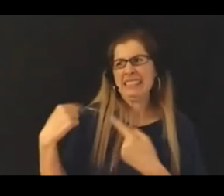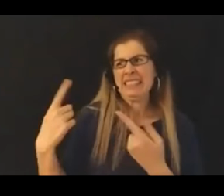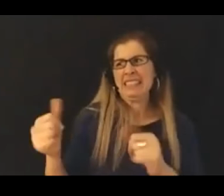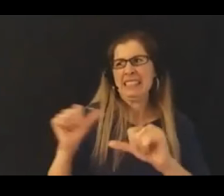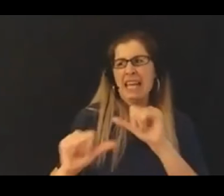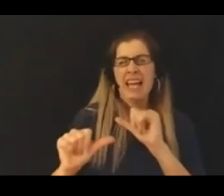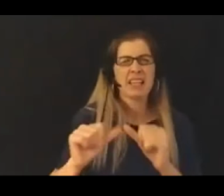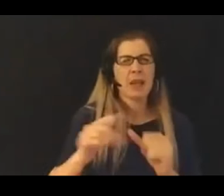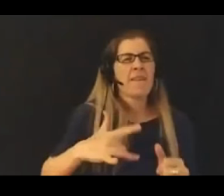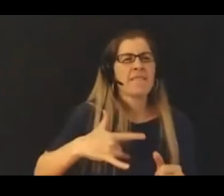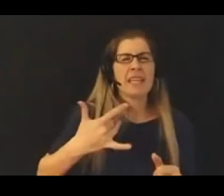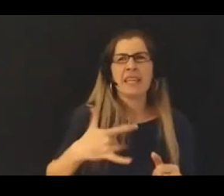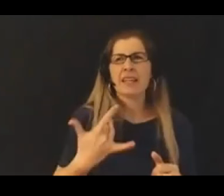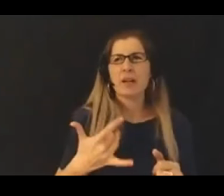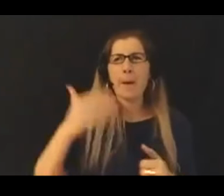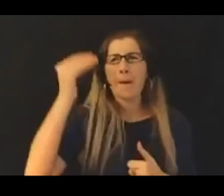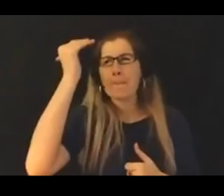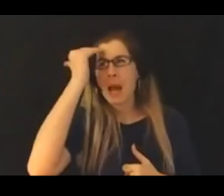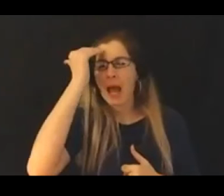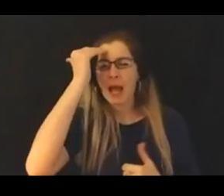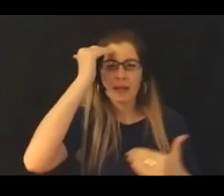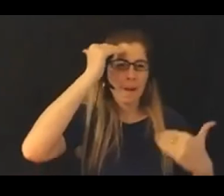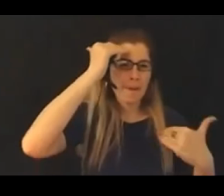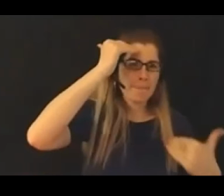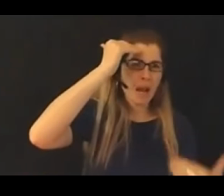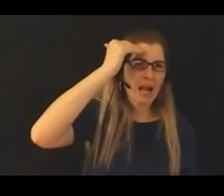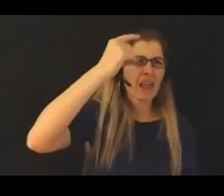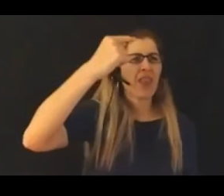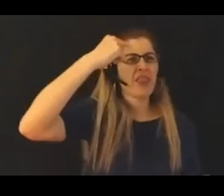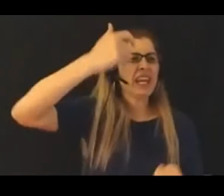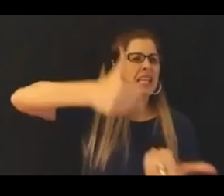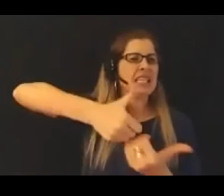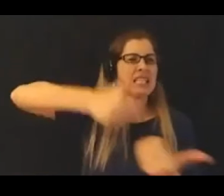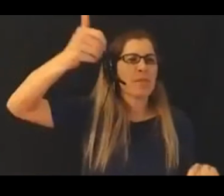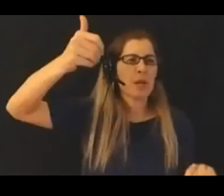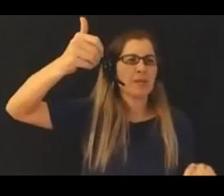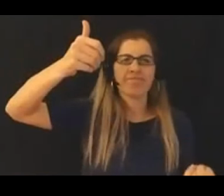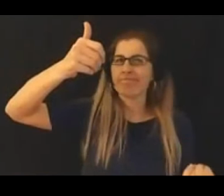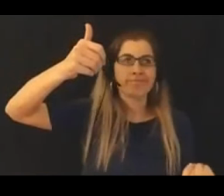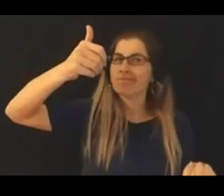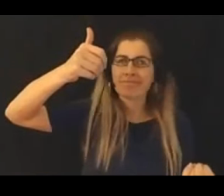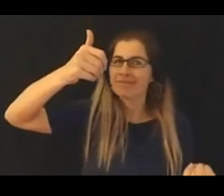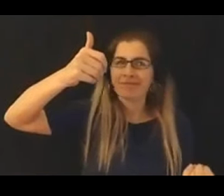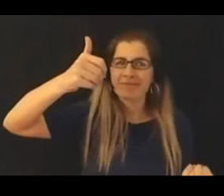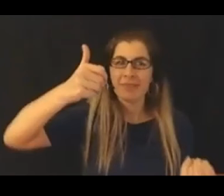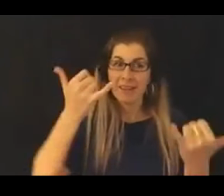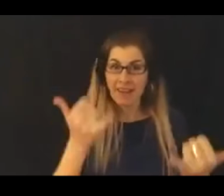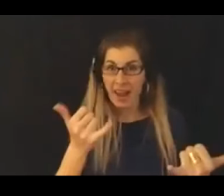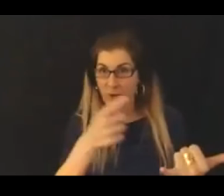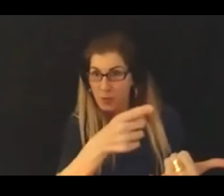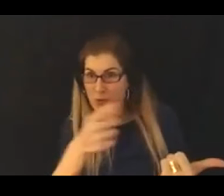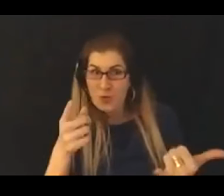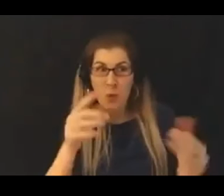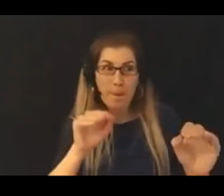disconnect between the body and brain, that these are separate entities. But of course, as we know, as movers and shakers